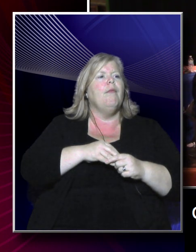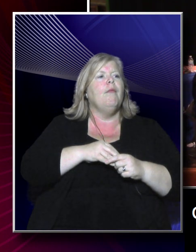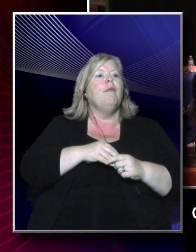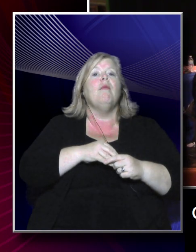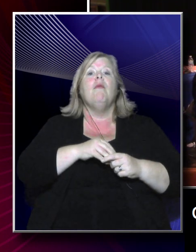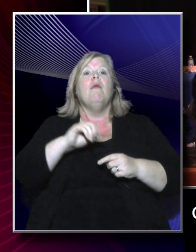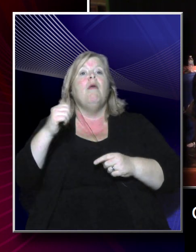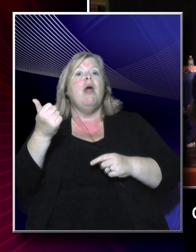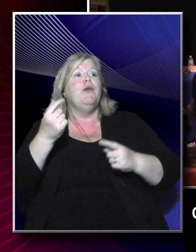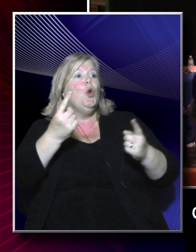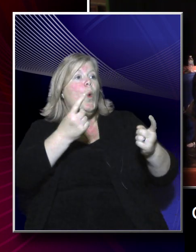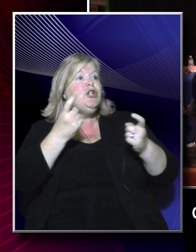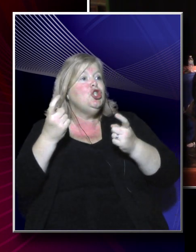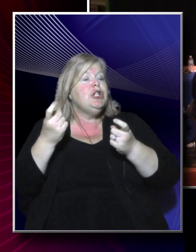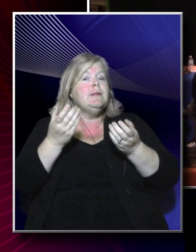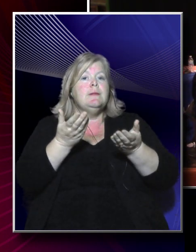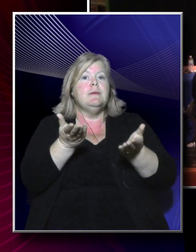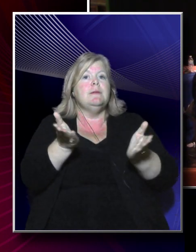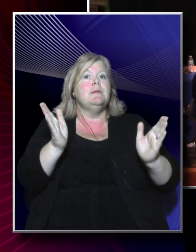Any other questions?